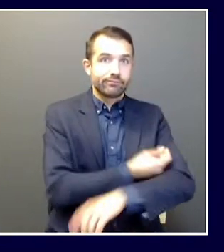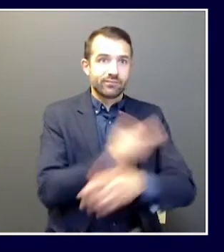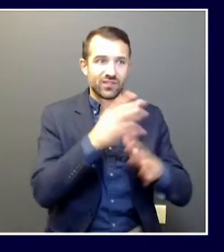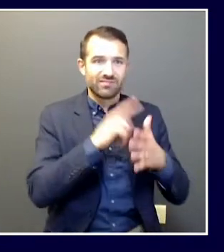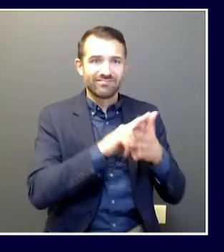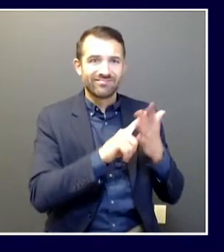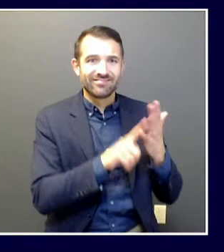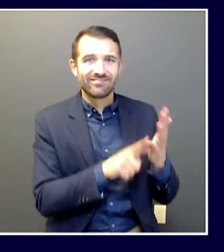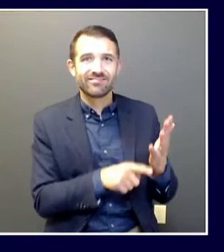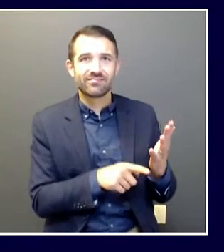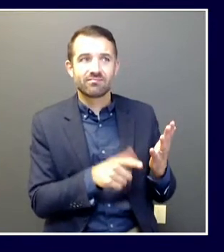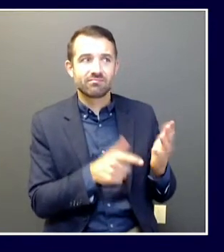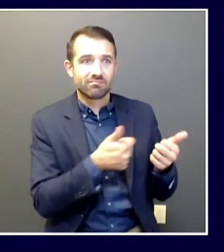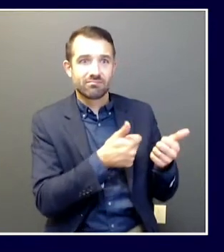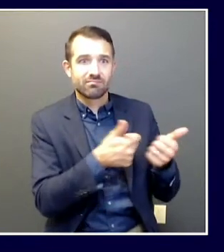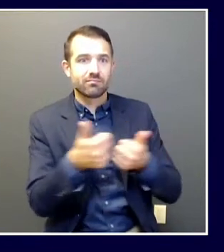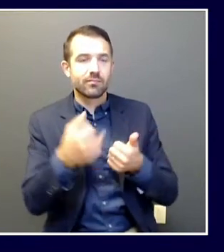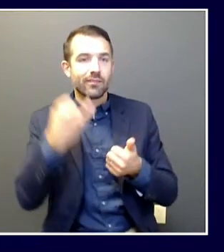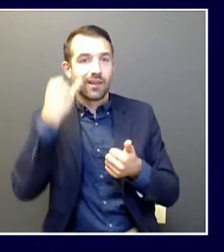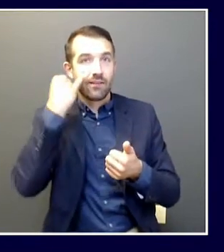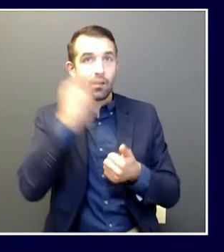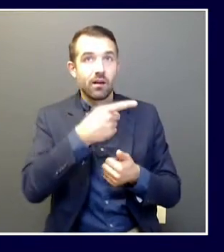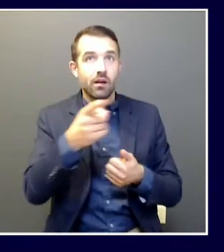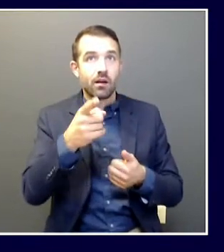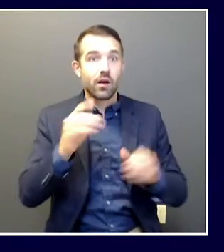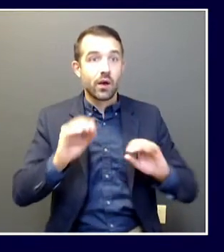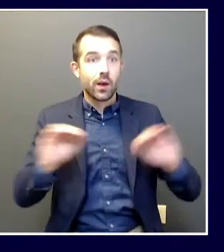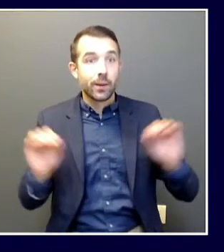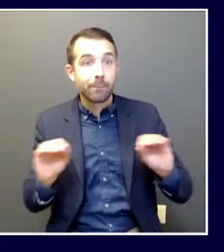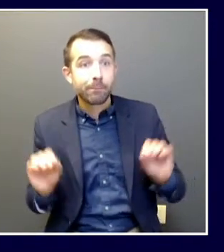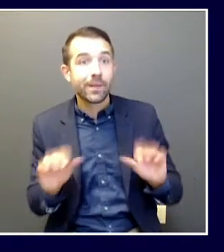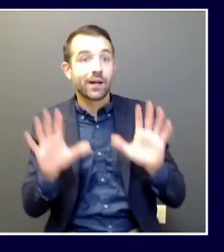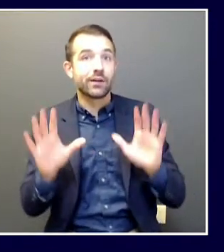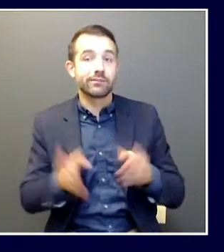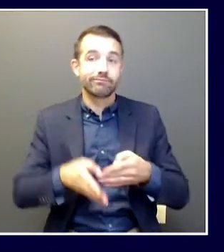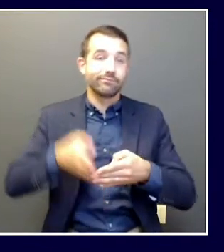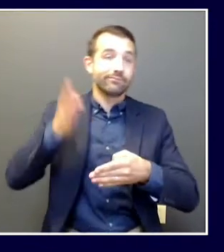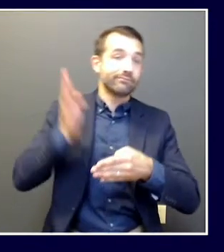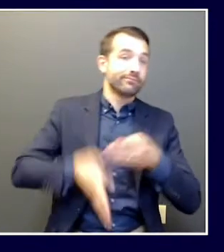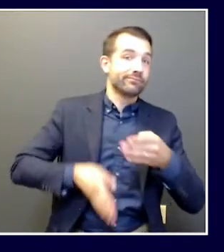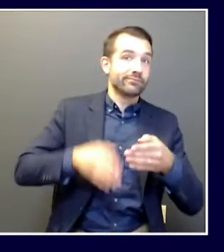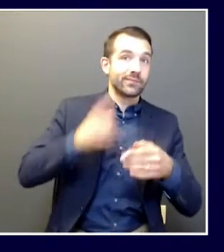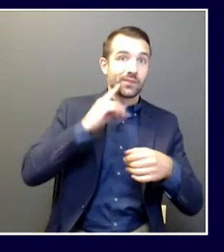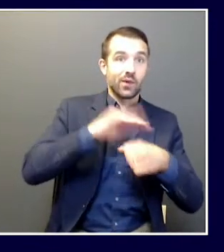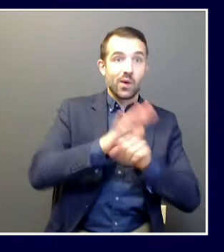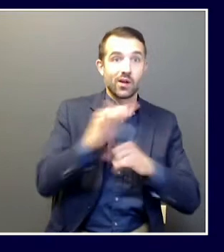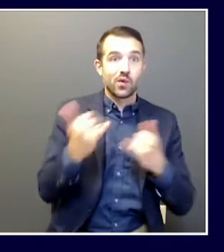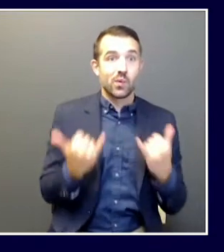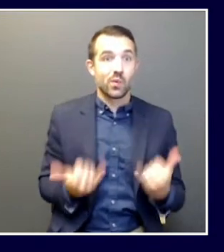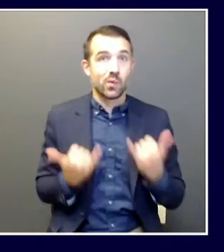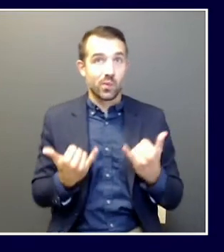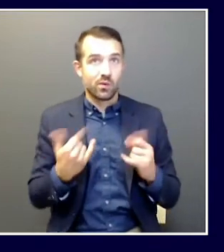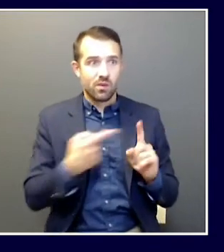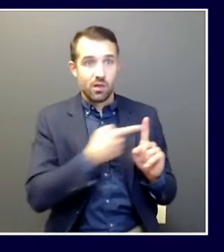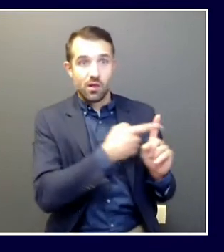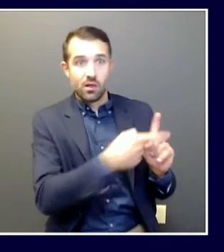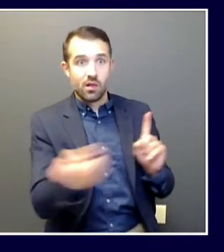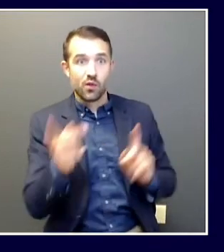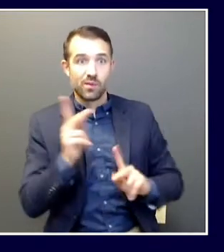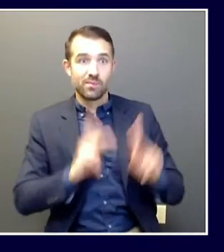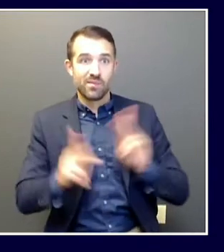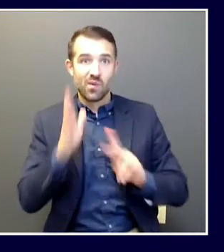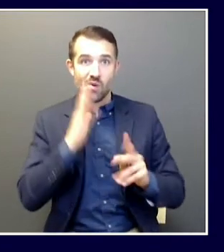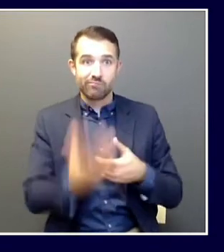abracadabra the pandemic to end today, I think many of these same people will carry the lessons with them. Wear a mask if they're not feeling well. Get